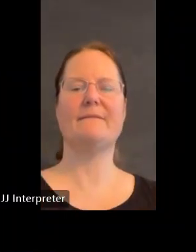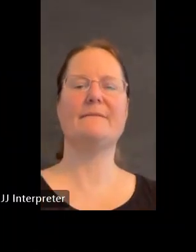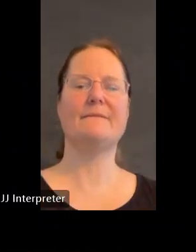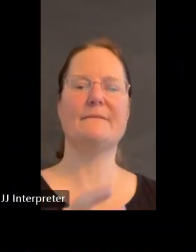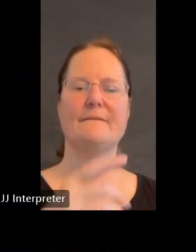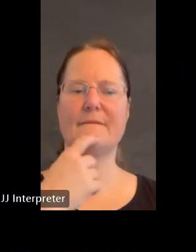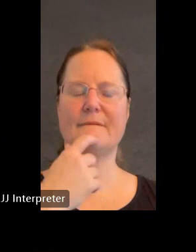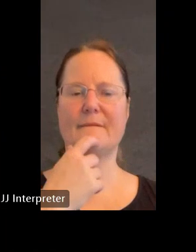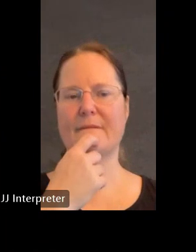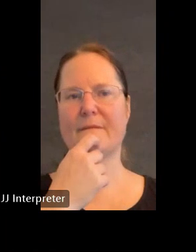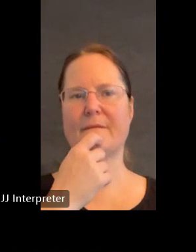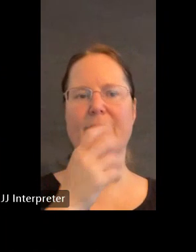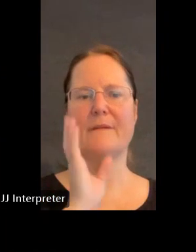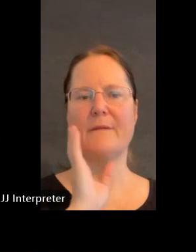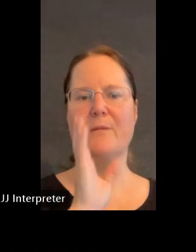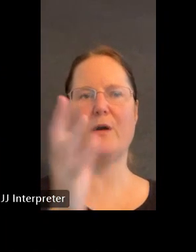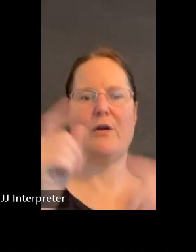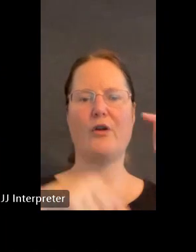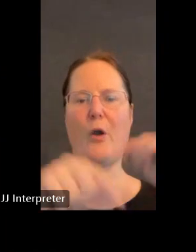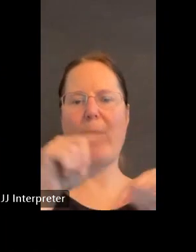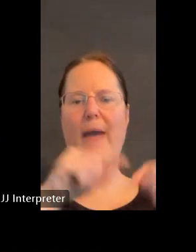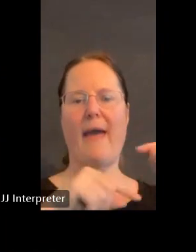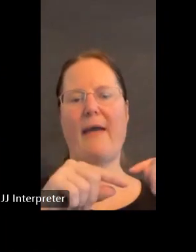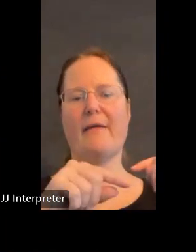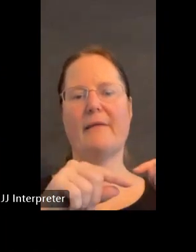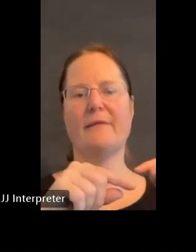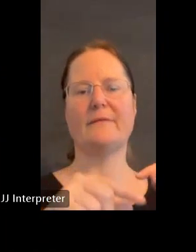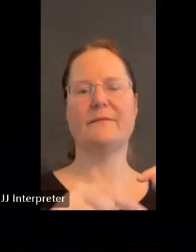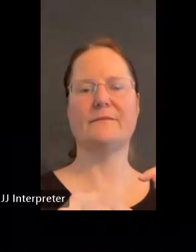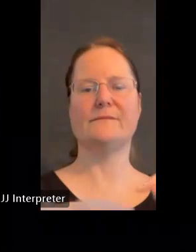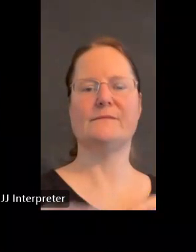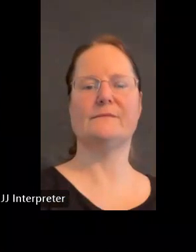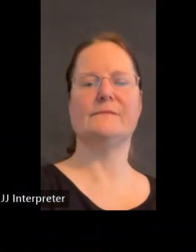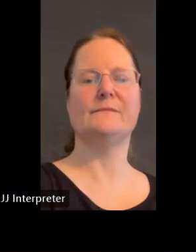any questions that I didn't catch already.